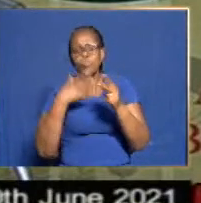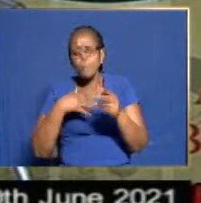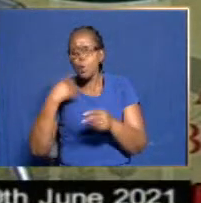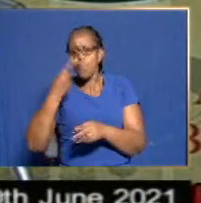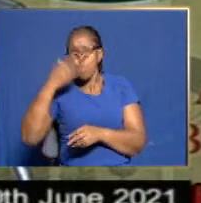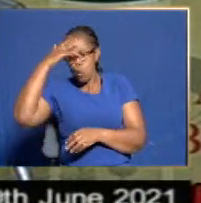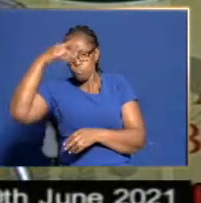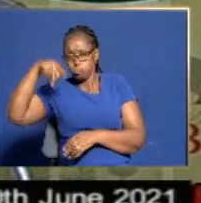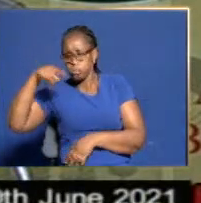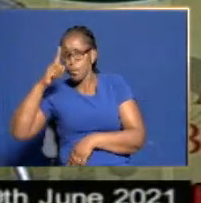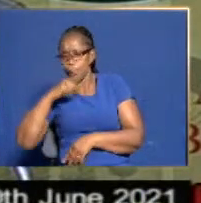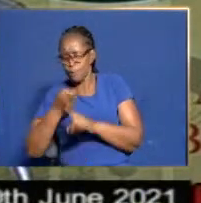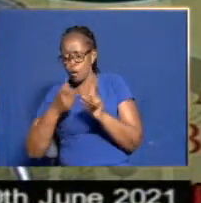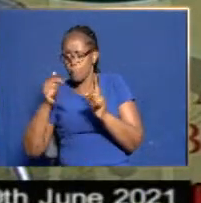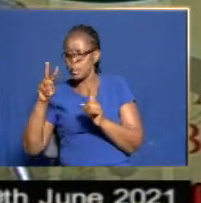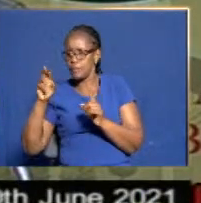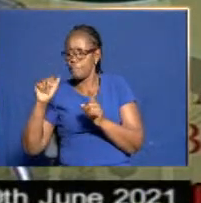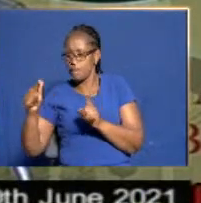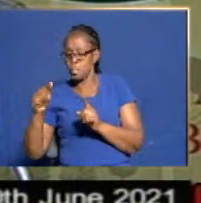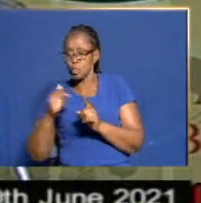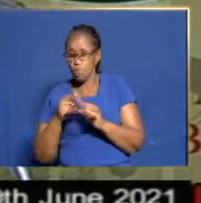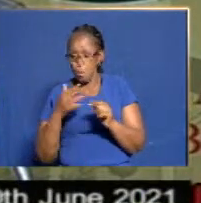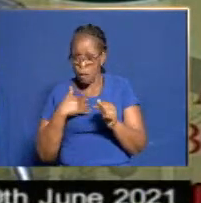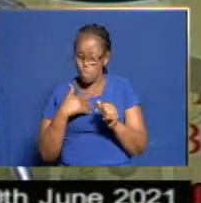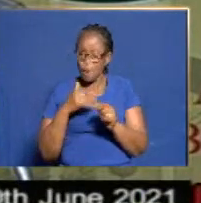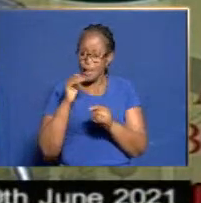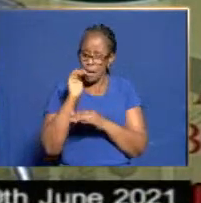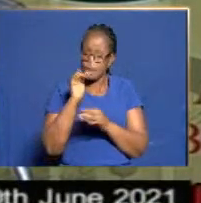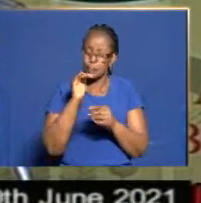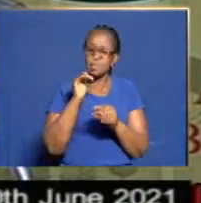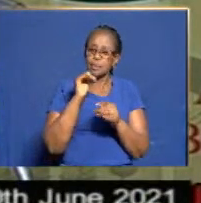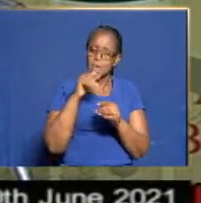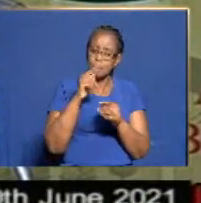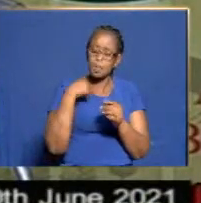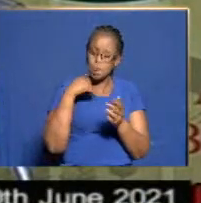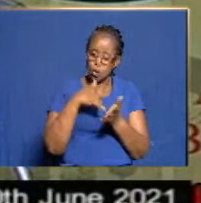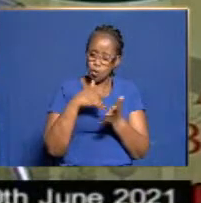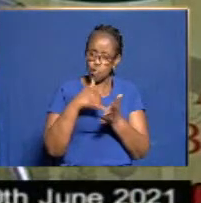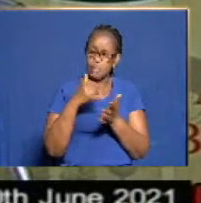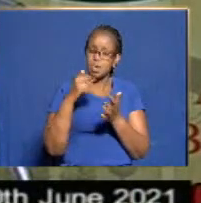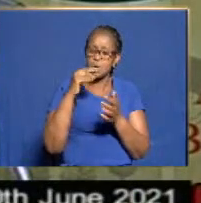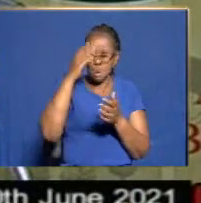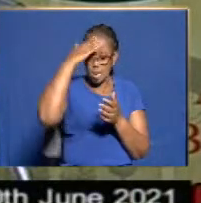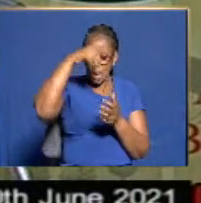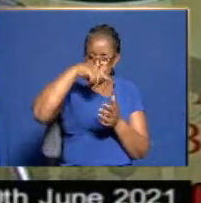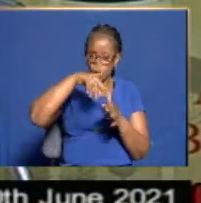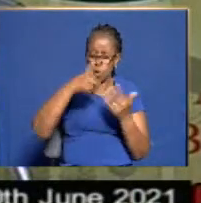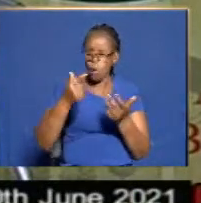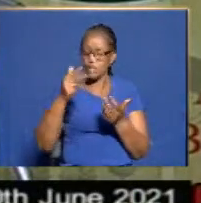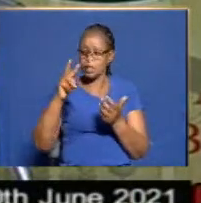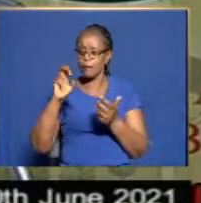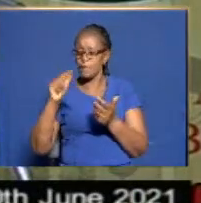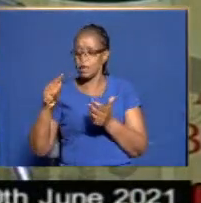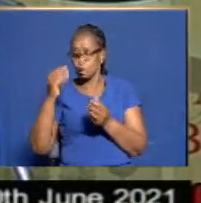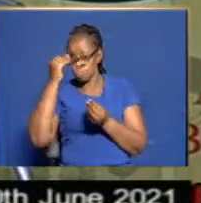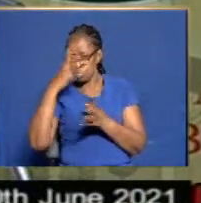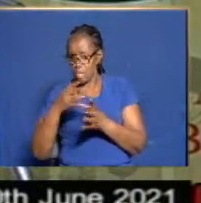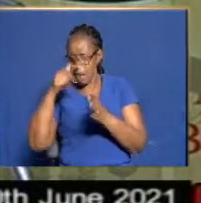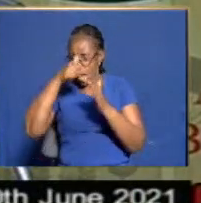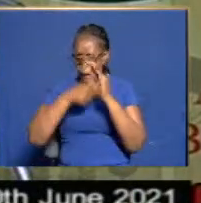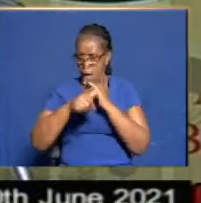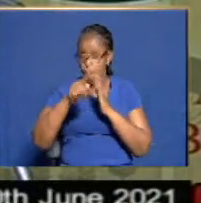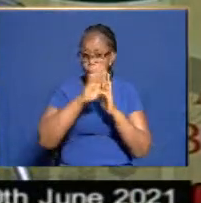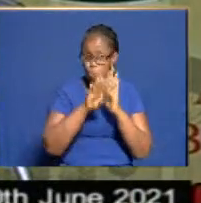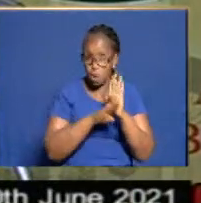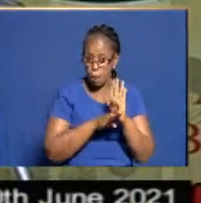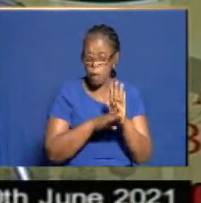amendment to the Income Tax Act to include graduates of TVET institutions under the program. Accordingly, employers